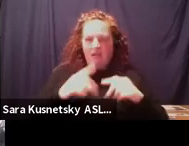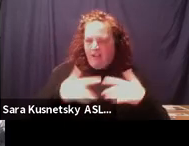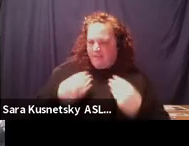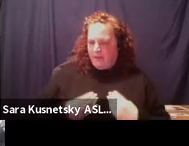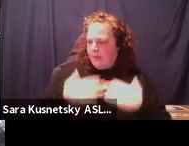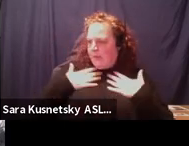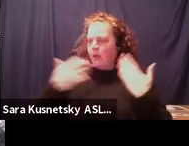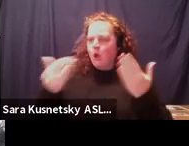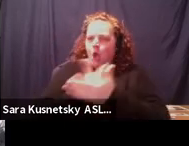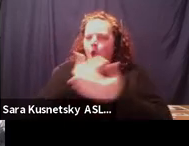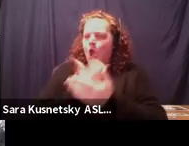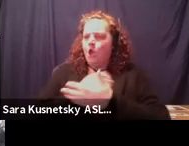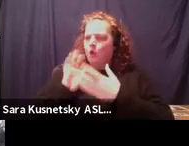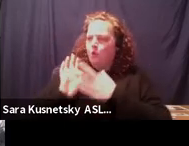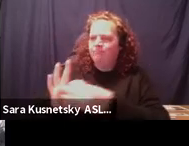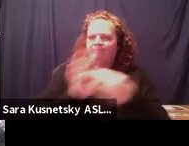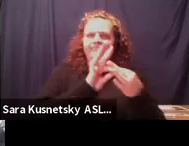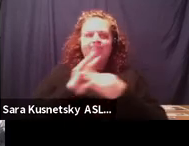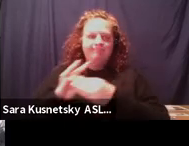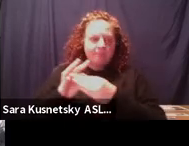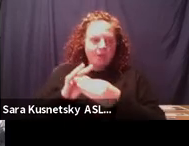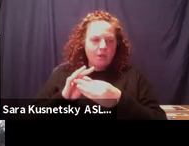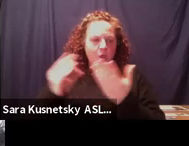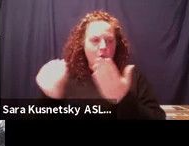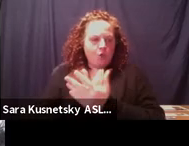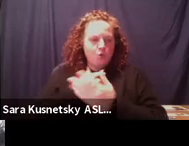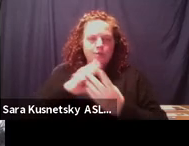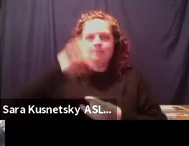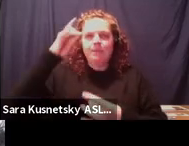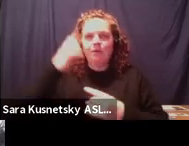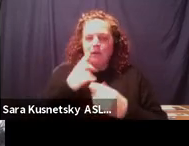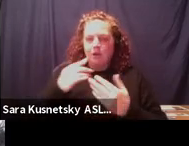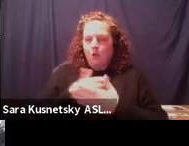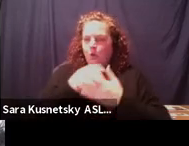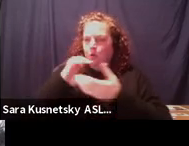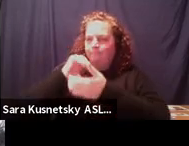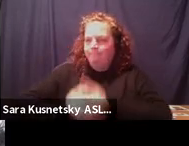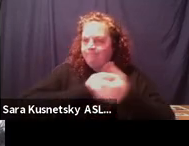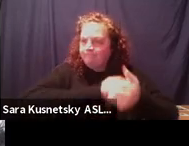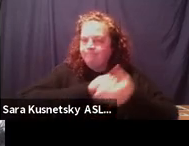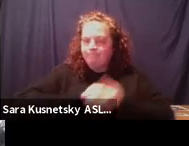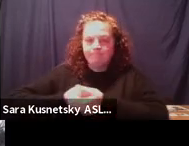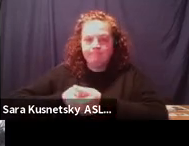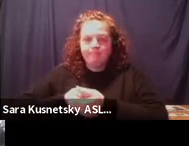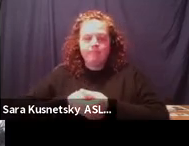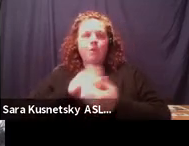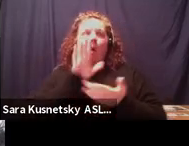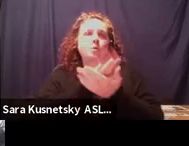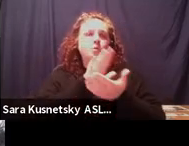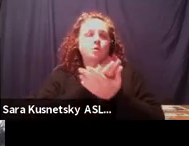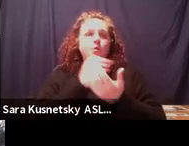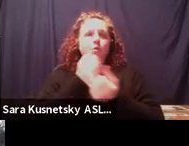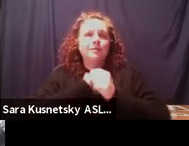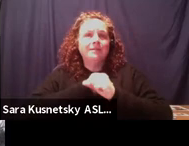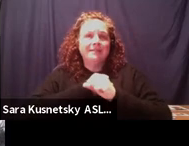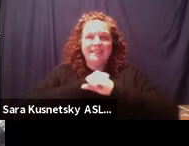spirit throughout this pandemic and under Chief Coakley-Grice's leadership, and that our school safety officers are integral members